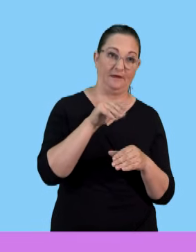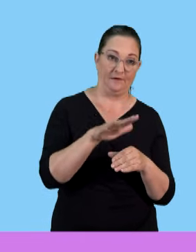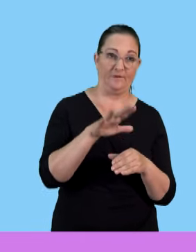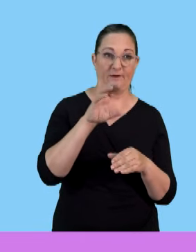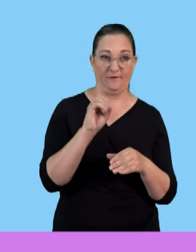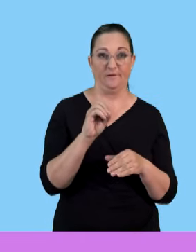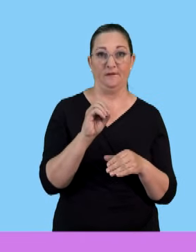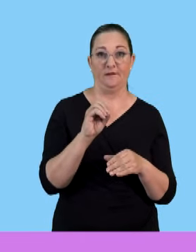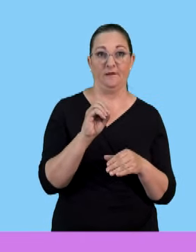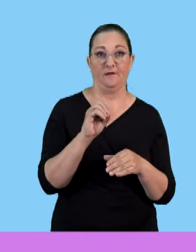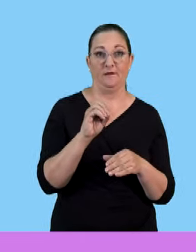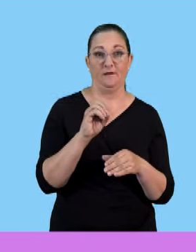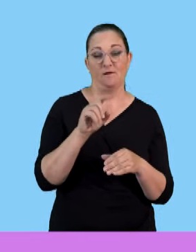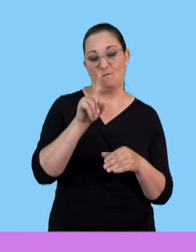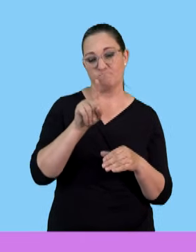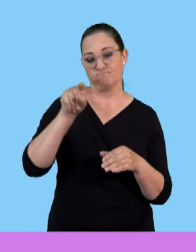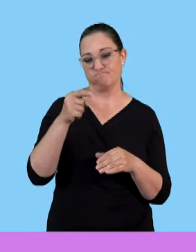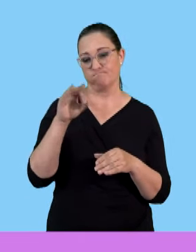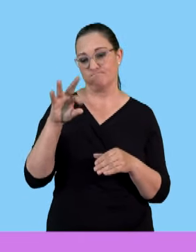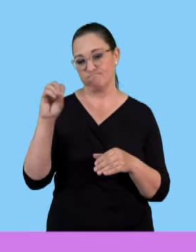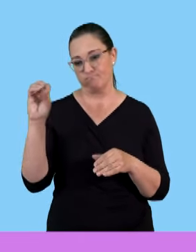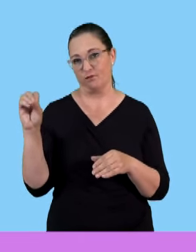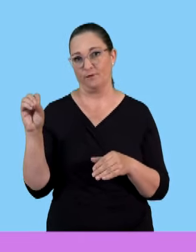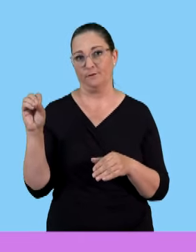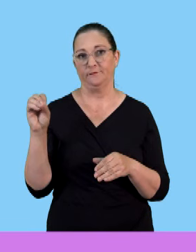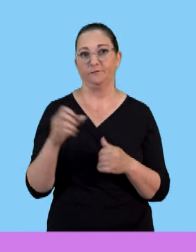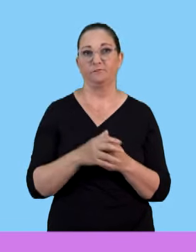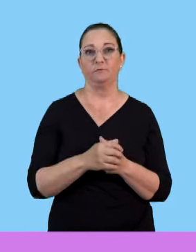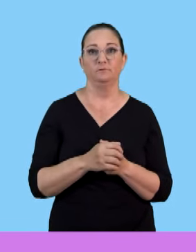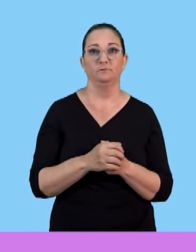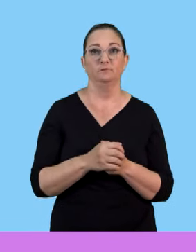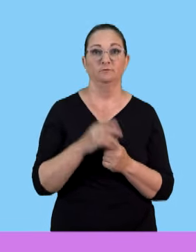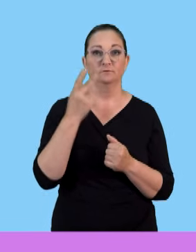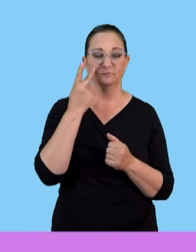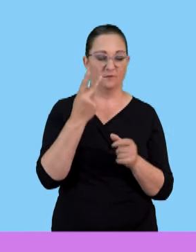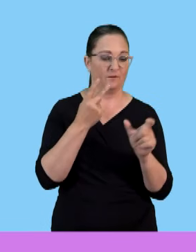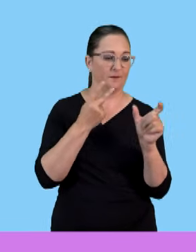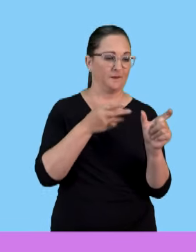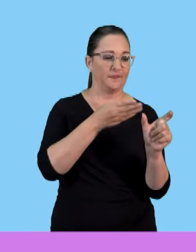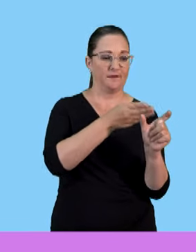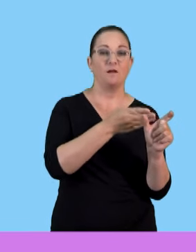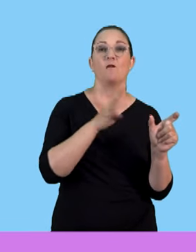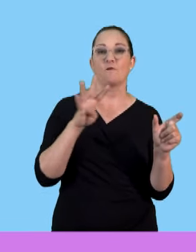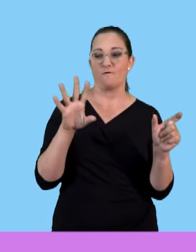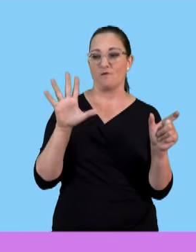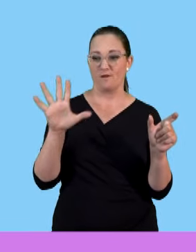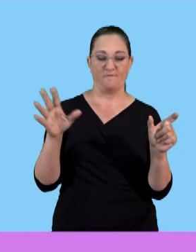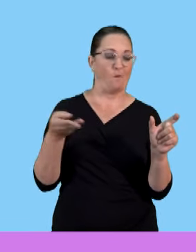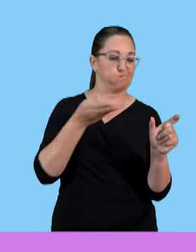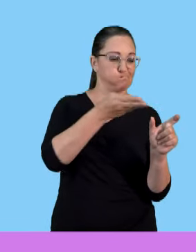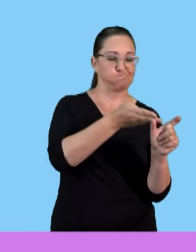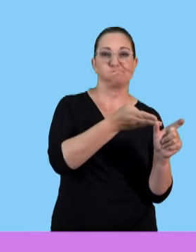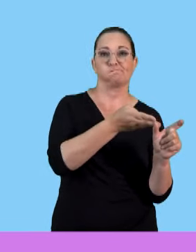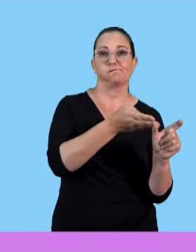including 50 kilometers. So we'll be paying 1,300. So when you look at this given distance,